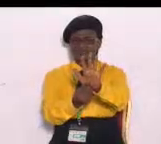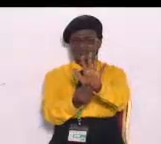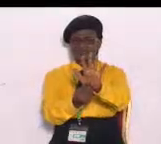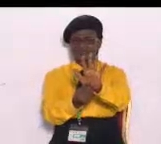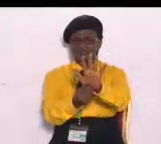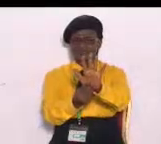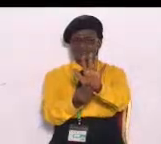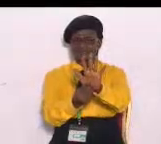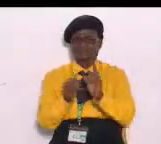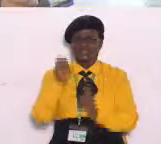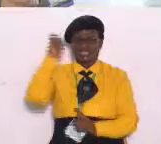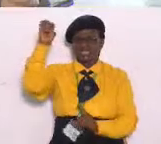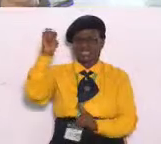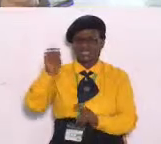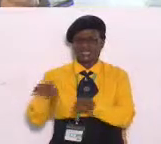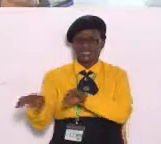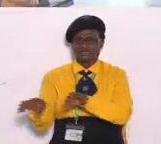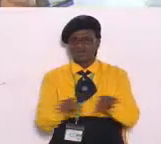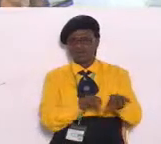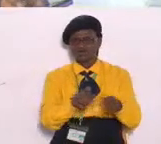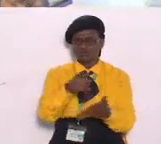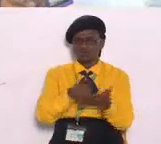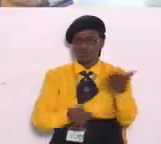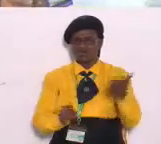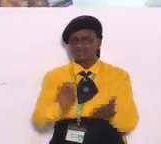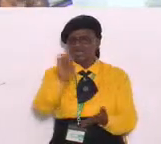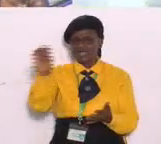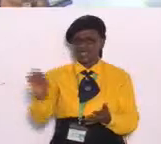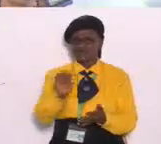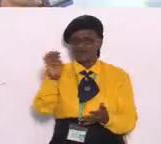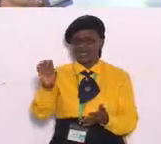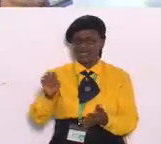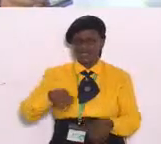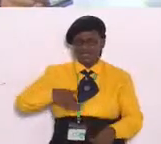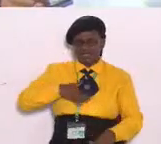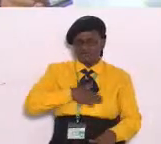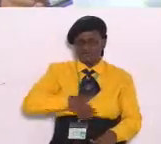He does whatever pleases him.